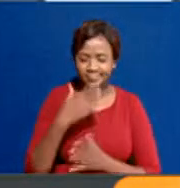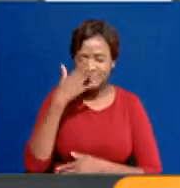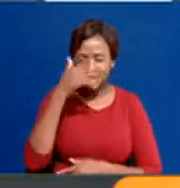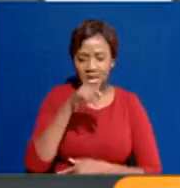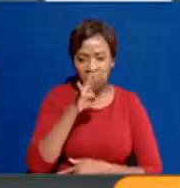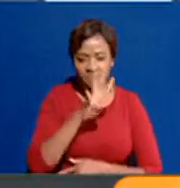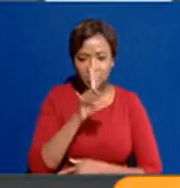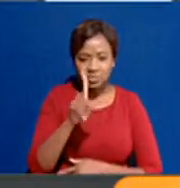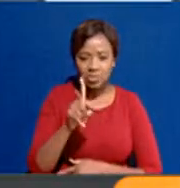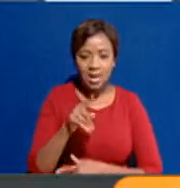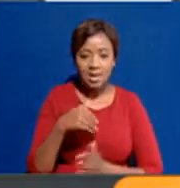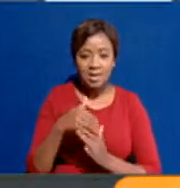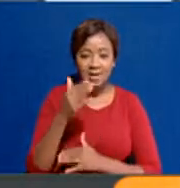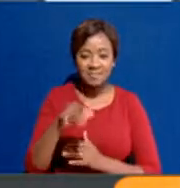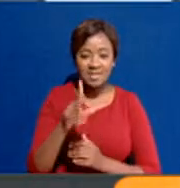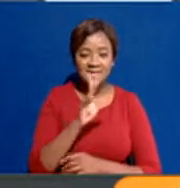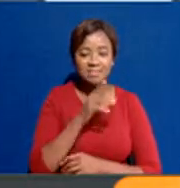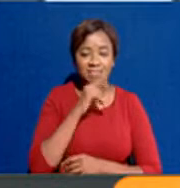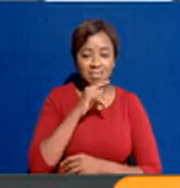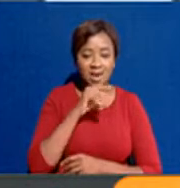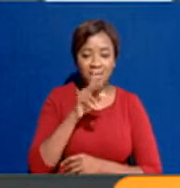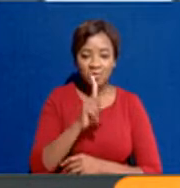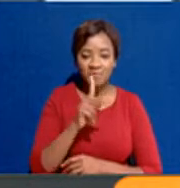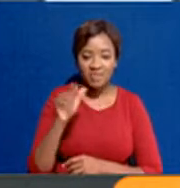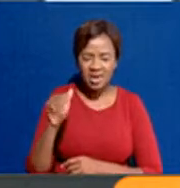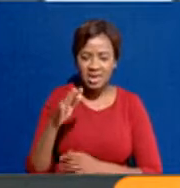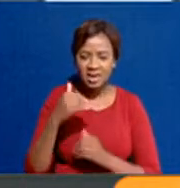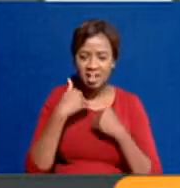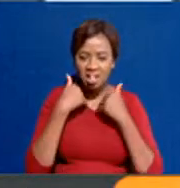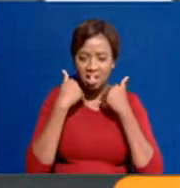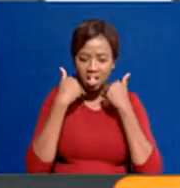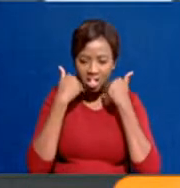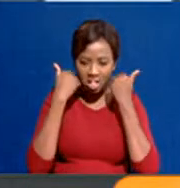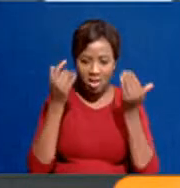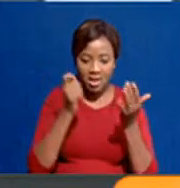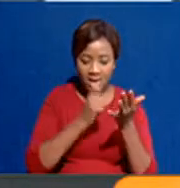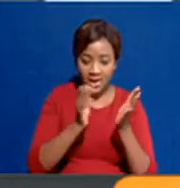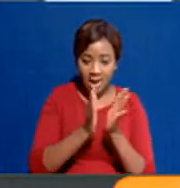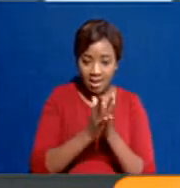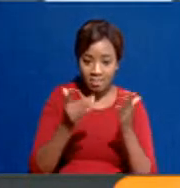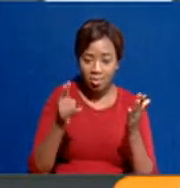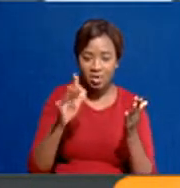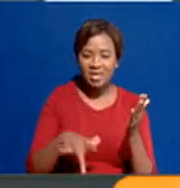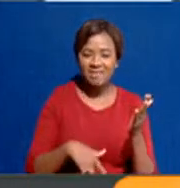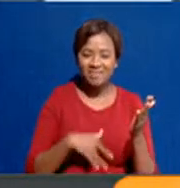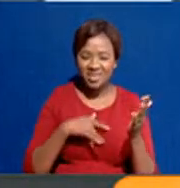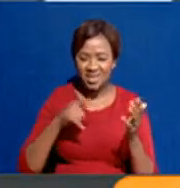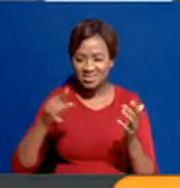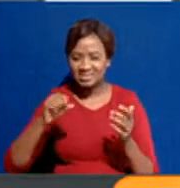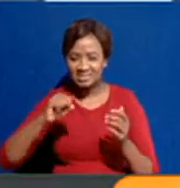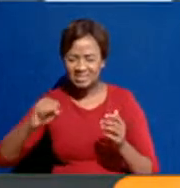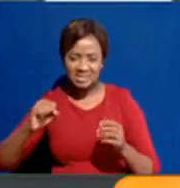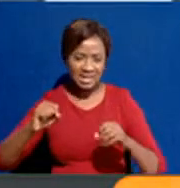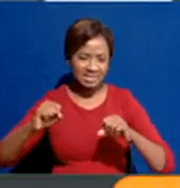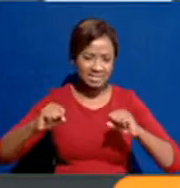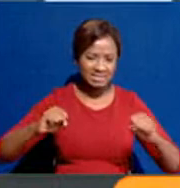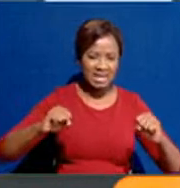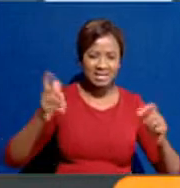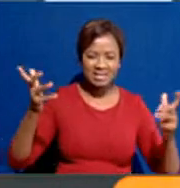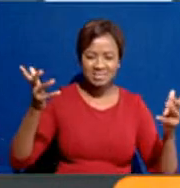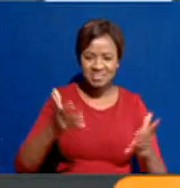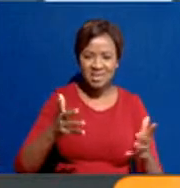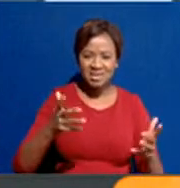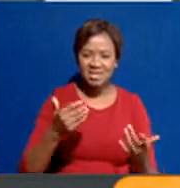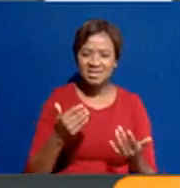frustrated. At some point in a book that he wrote thereafter, he's quoted as saying that he felt that both sides were bringing some childish